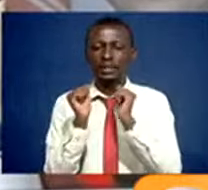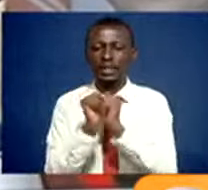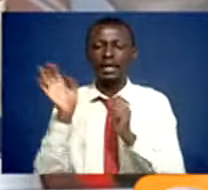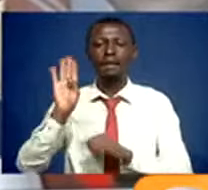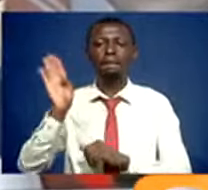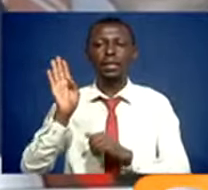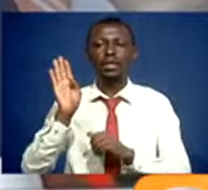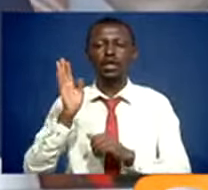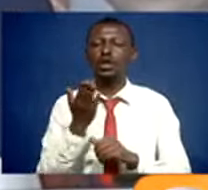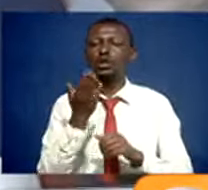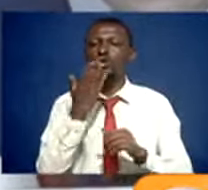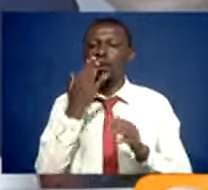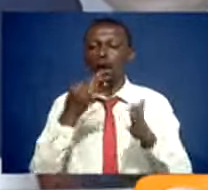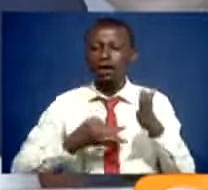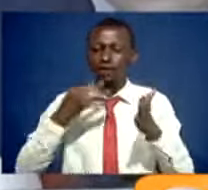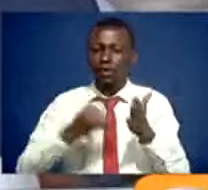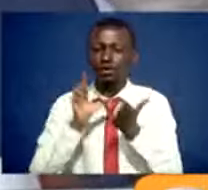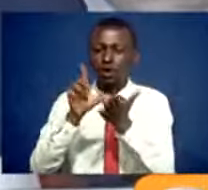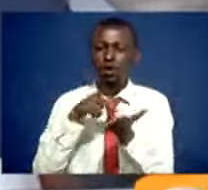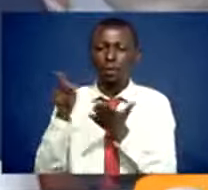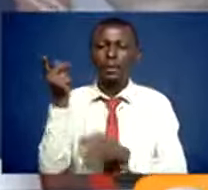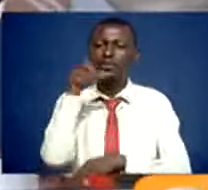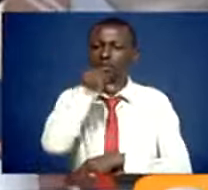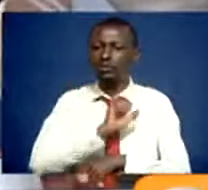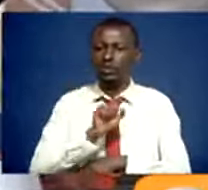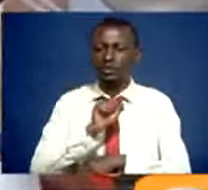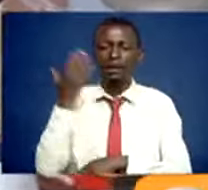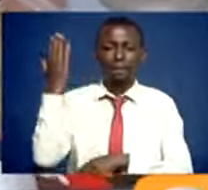sugar factories debts accumulated over